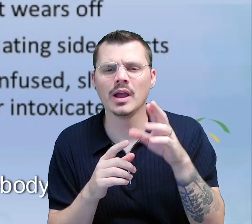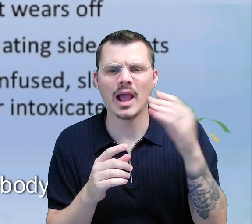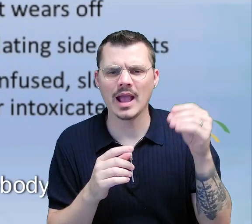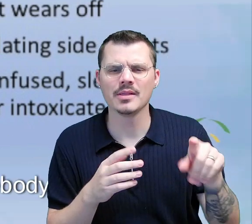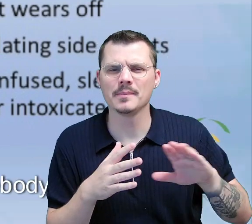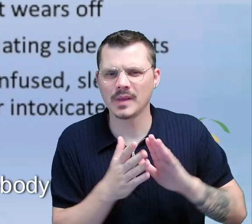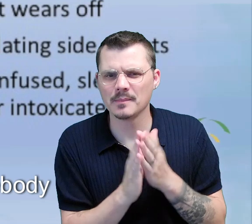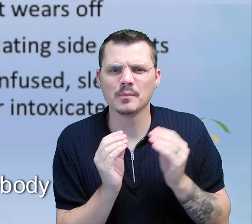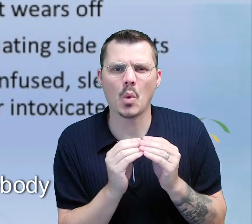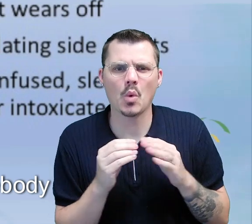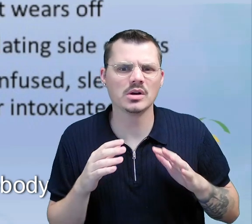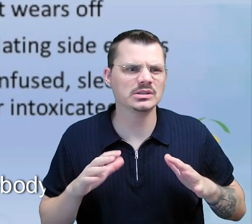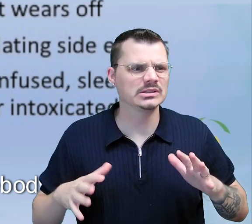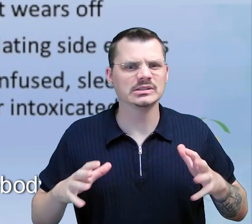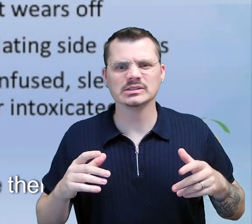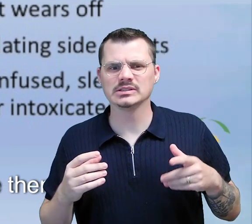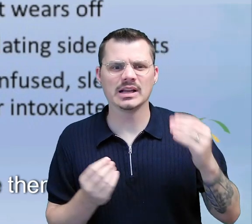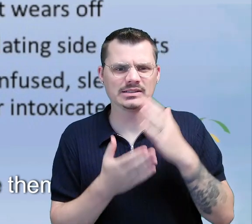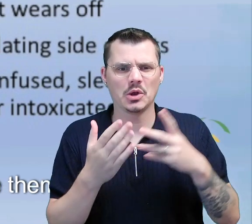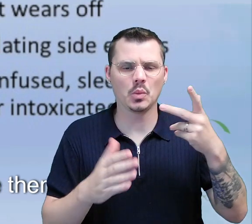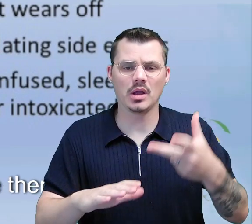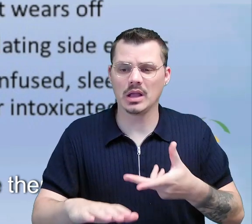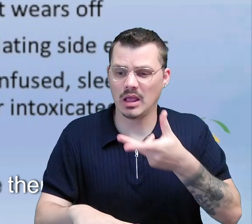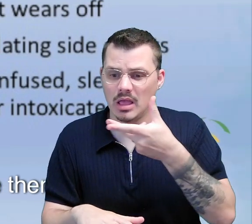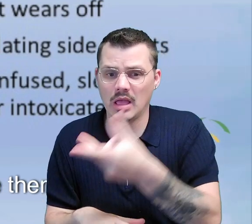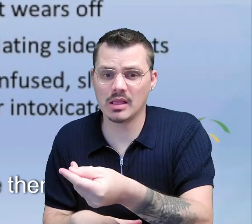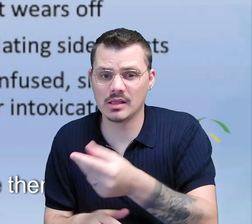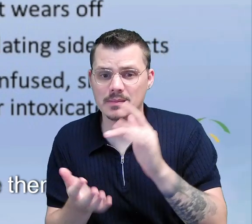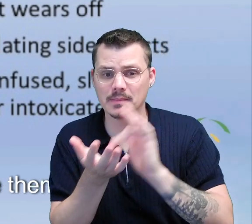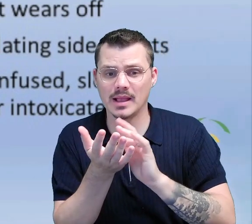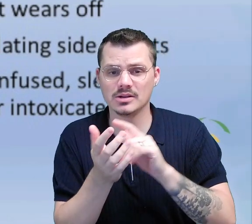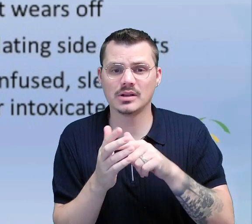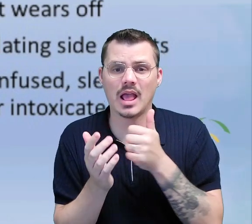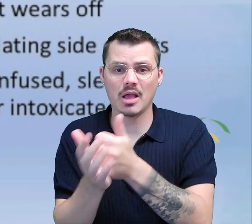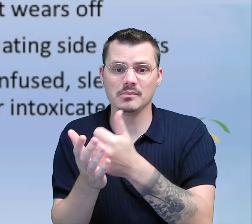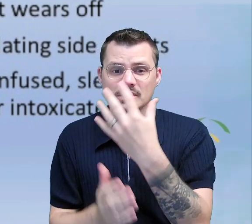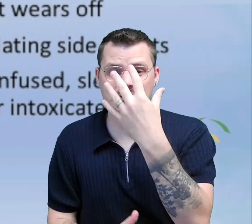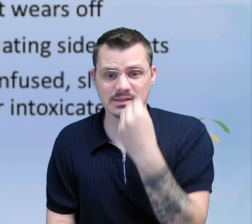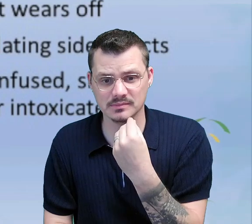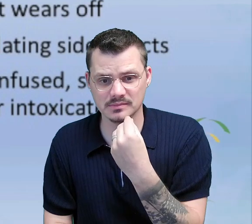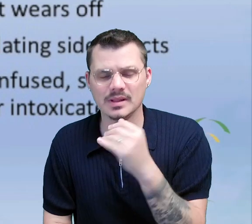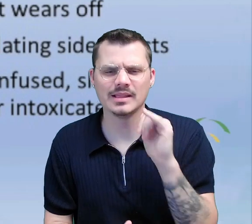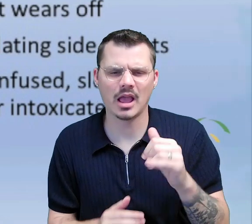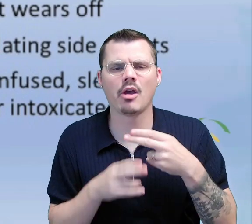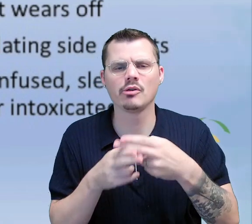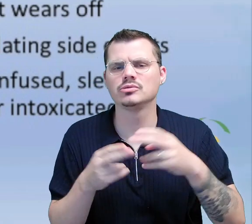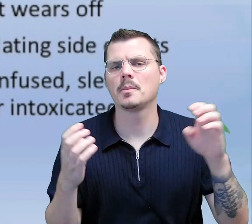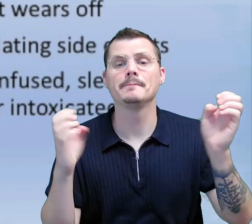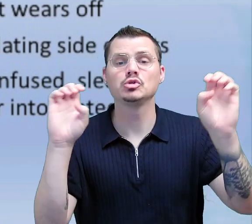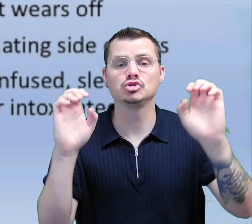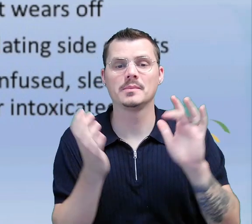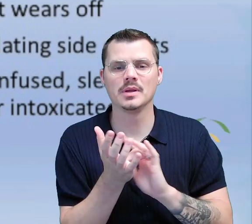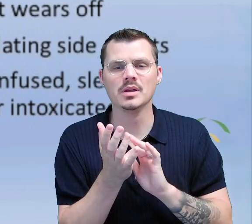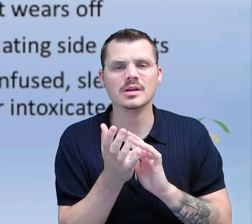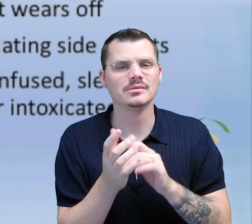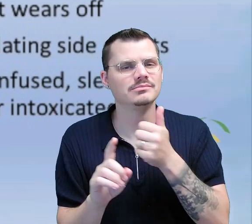are becoming agitated and somebody injects them with a medicine to make them fall asleep, that's an emergency medicine.